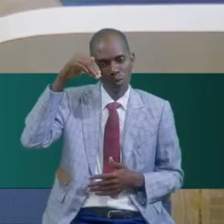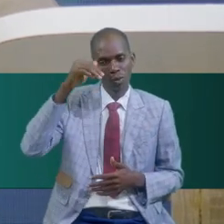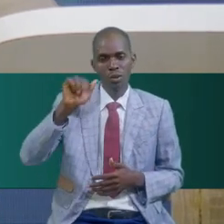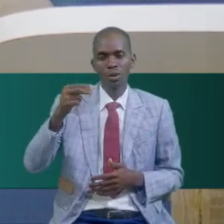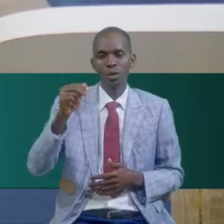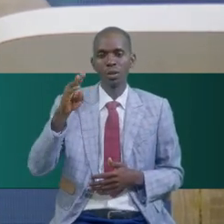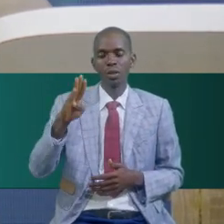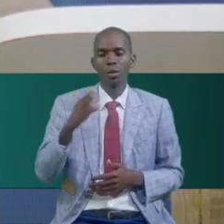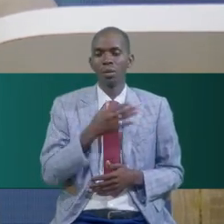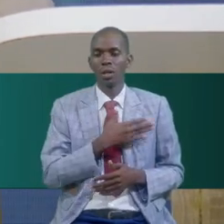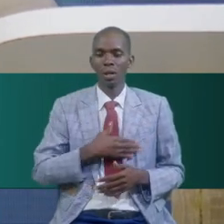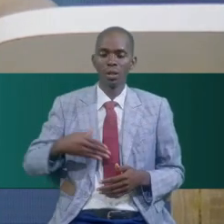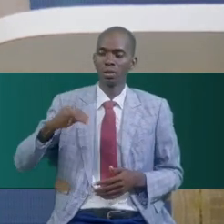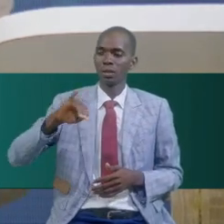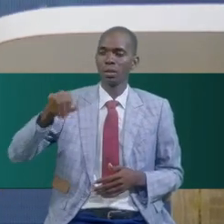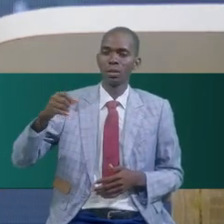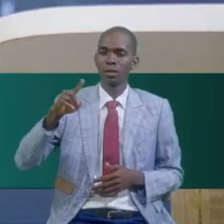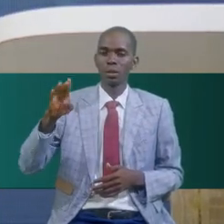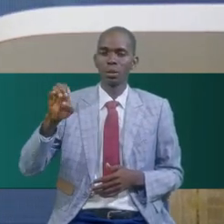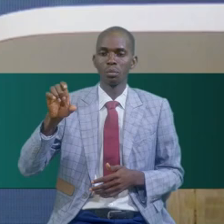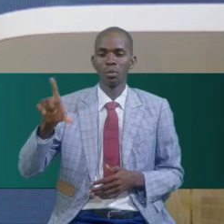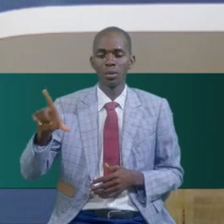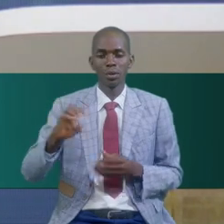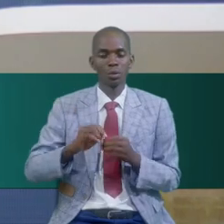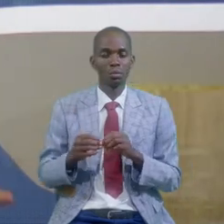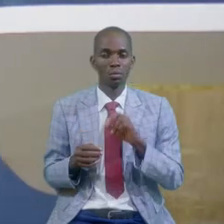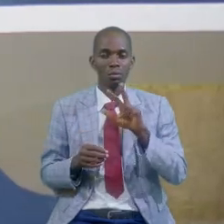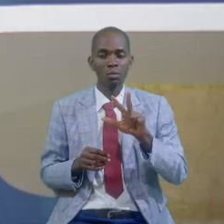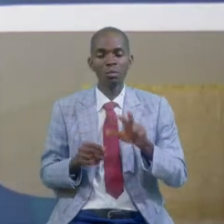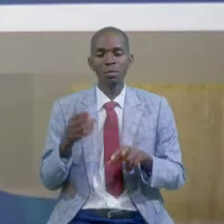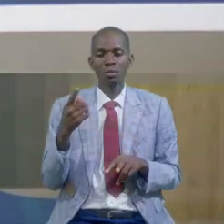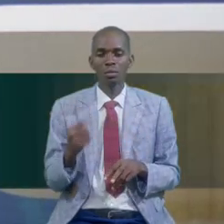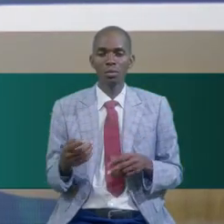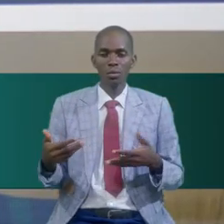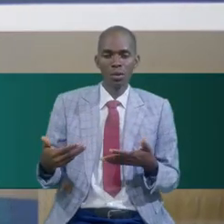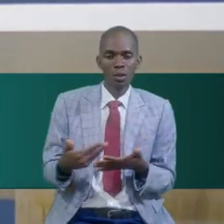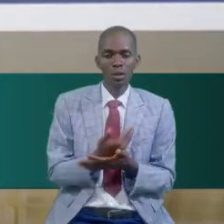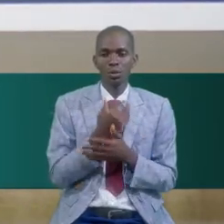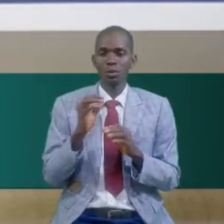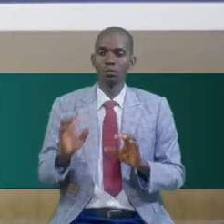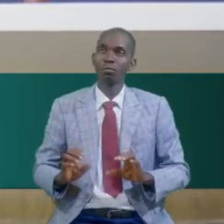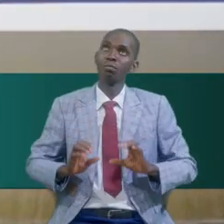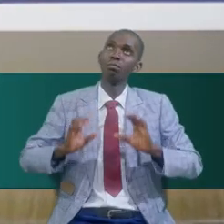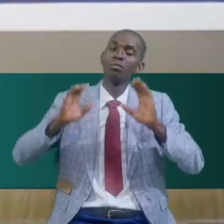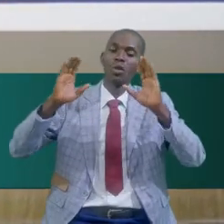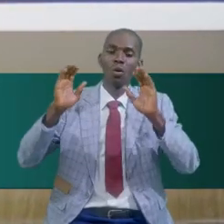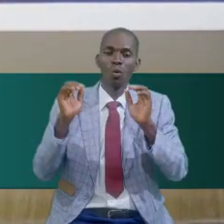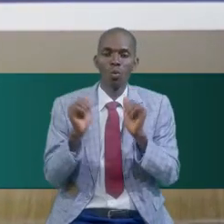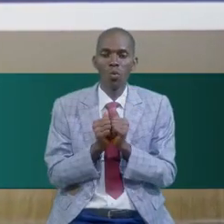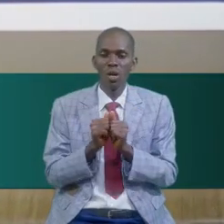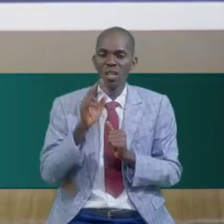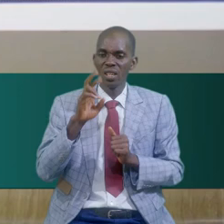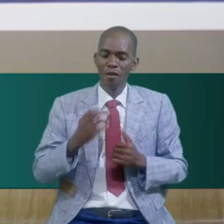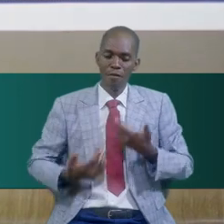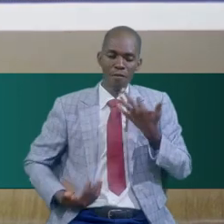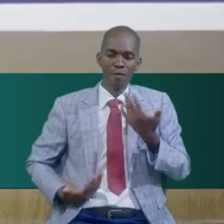and Jezebel. Number three, the new commitment with refined